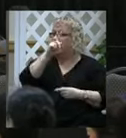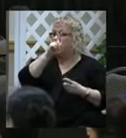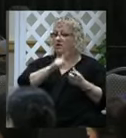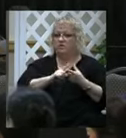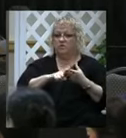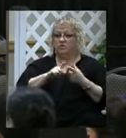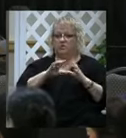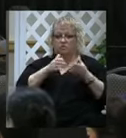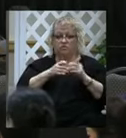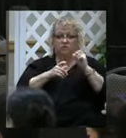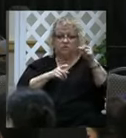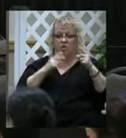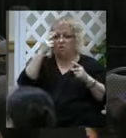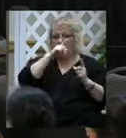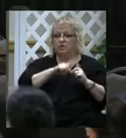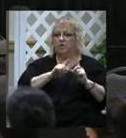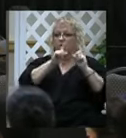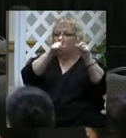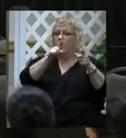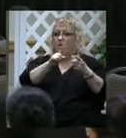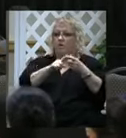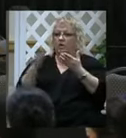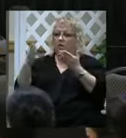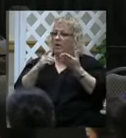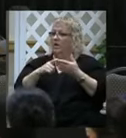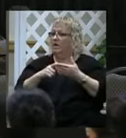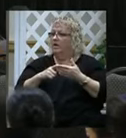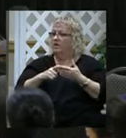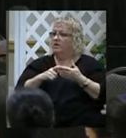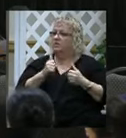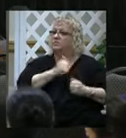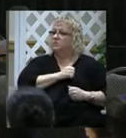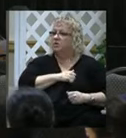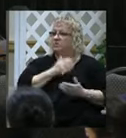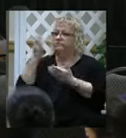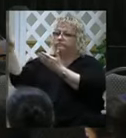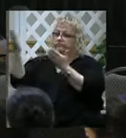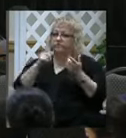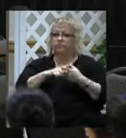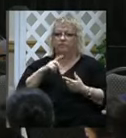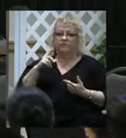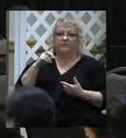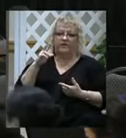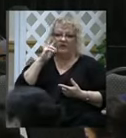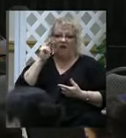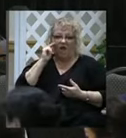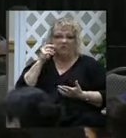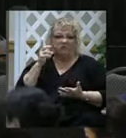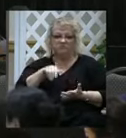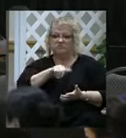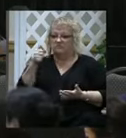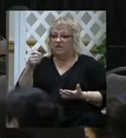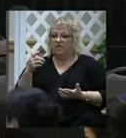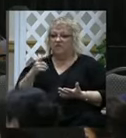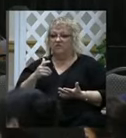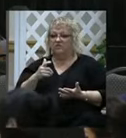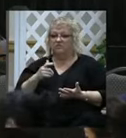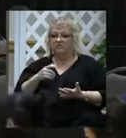with the group from Hawaii to bring back remains of servicemen from Vietnam. They do sometimes